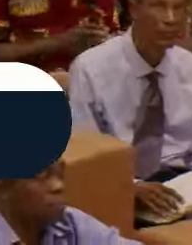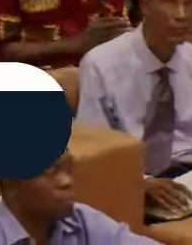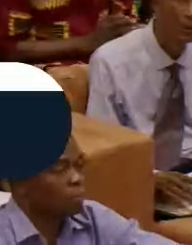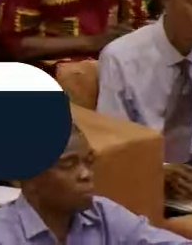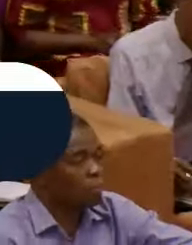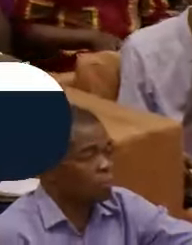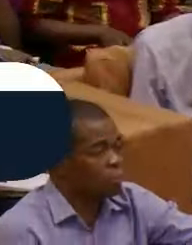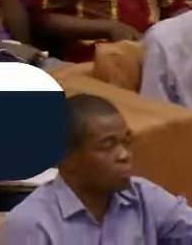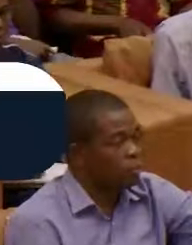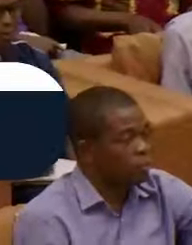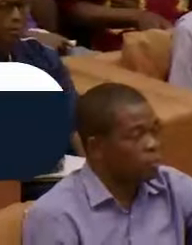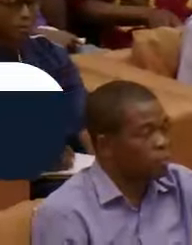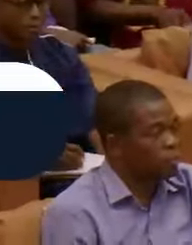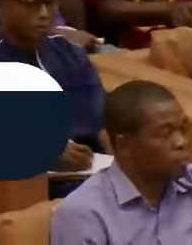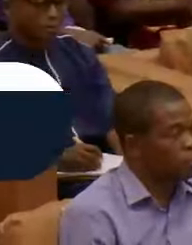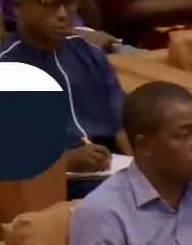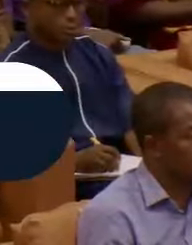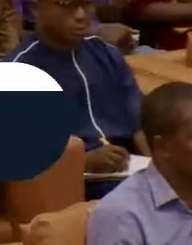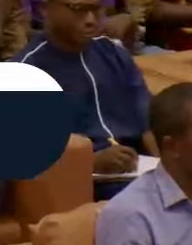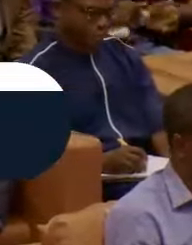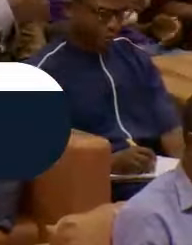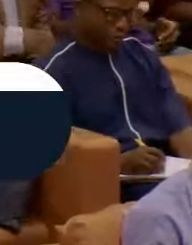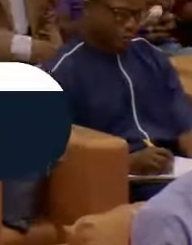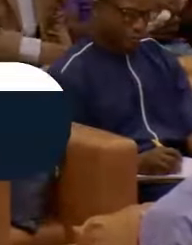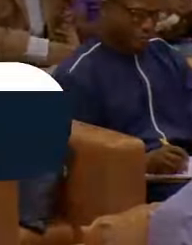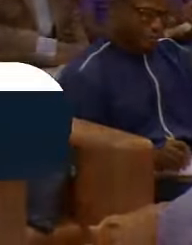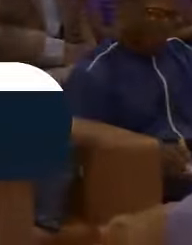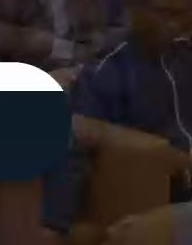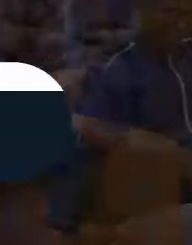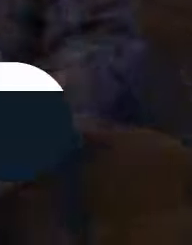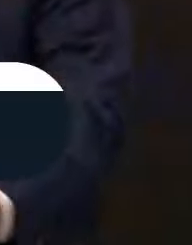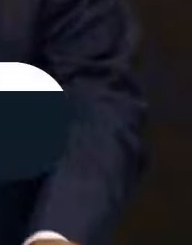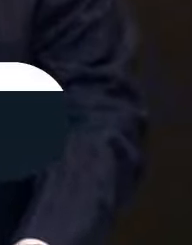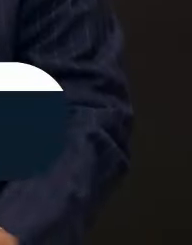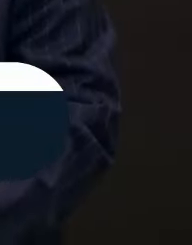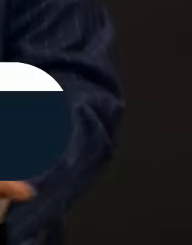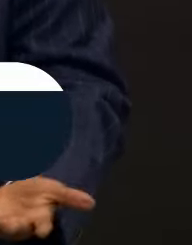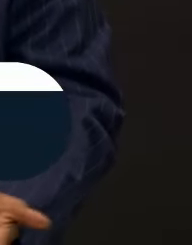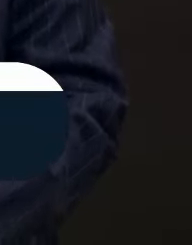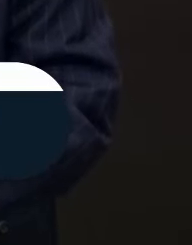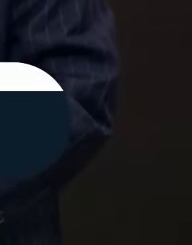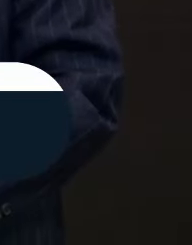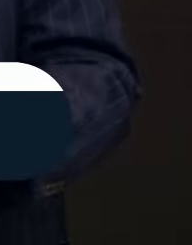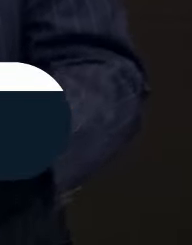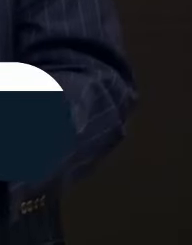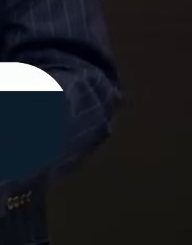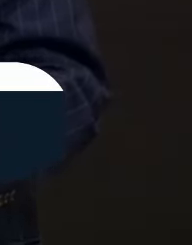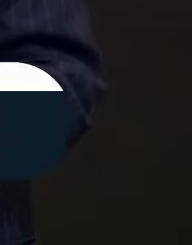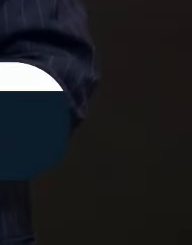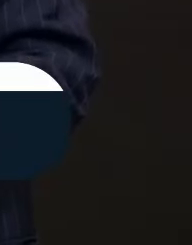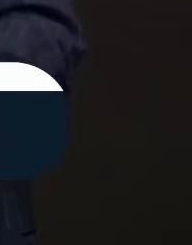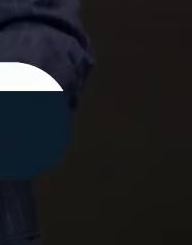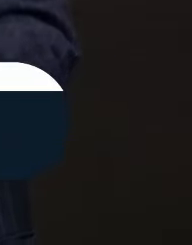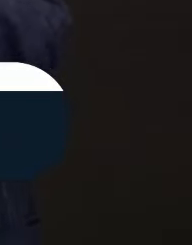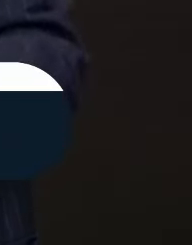grace are you saved through faith. Whatever we have, whatever we desire, and how we want